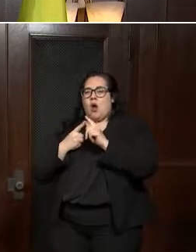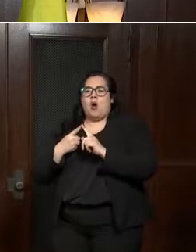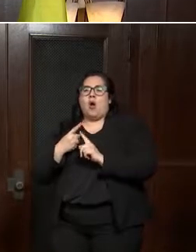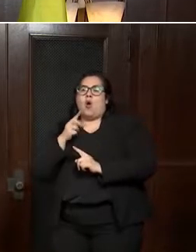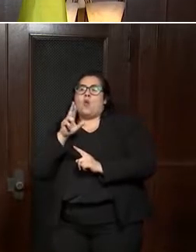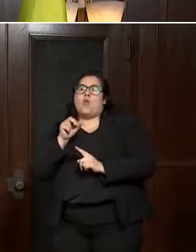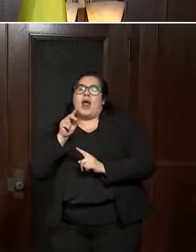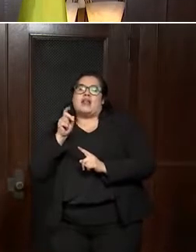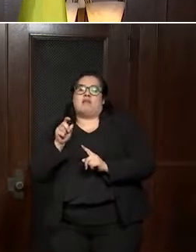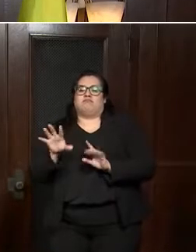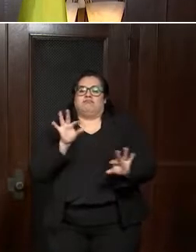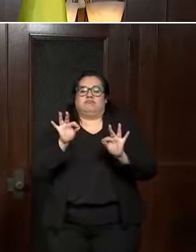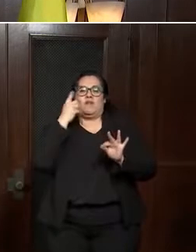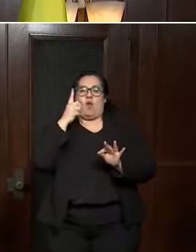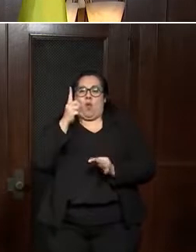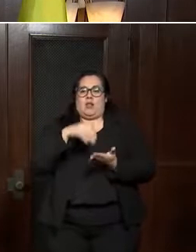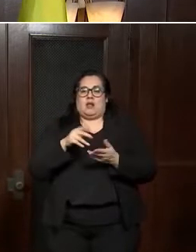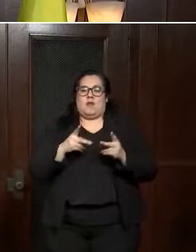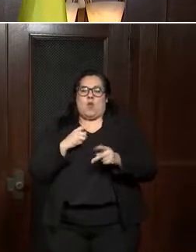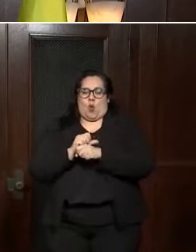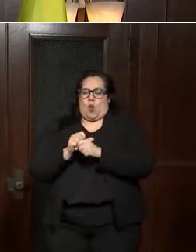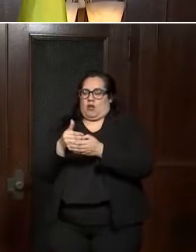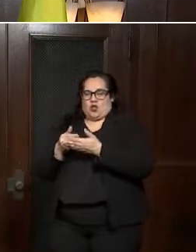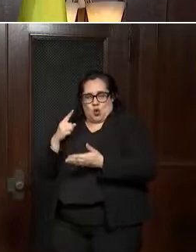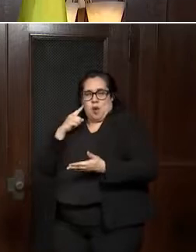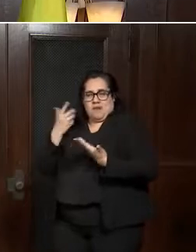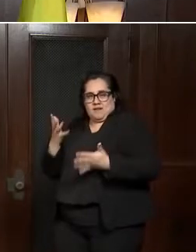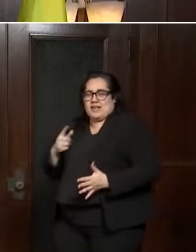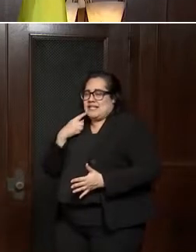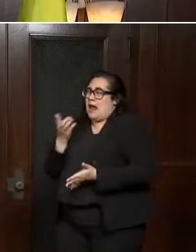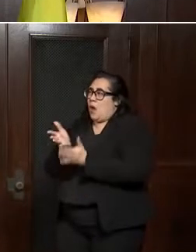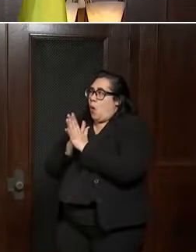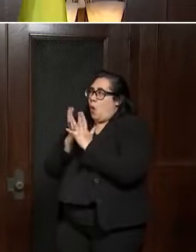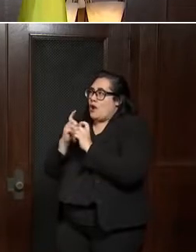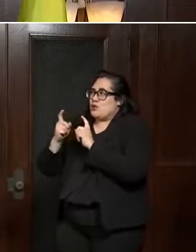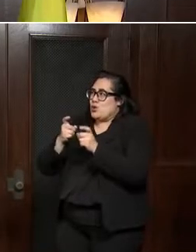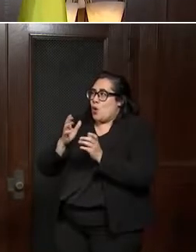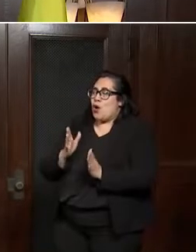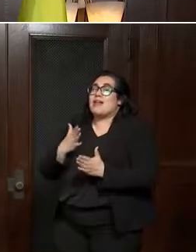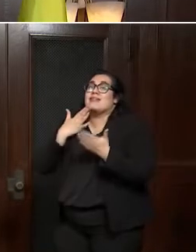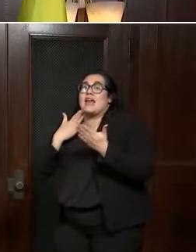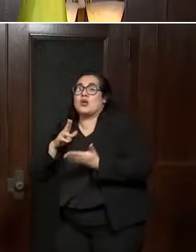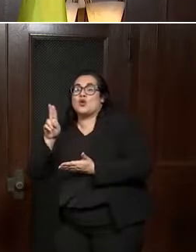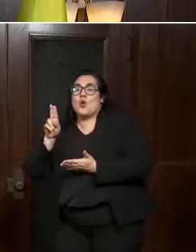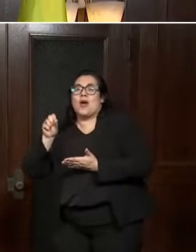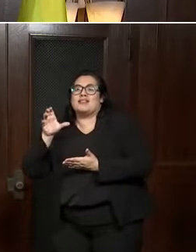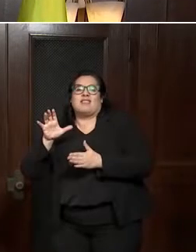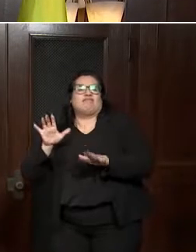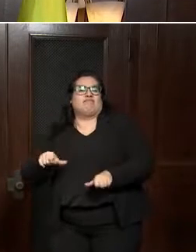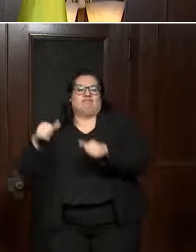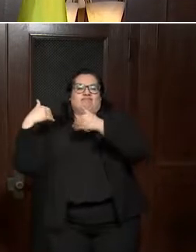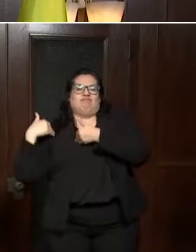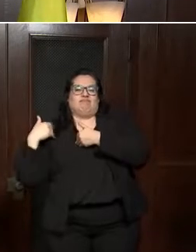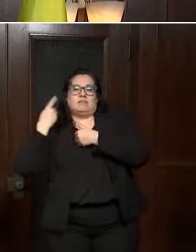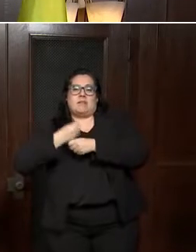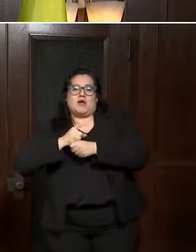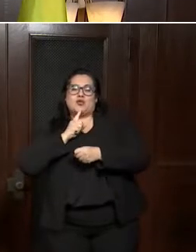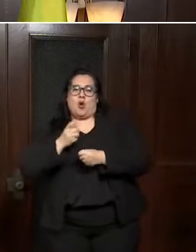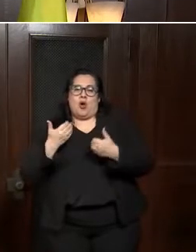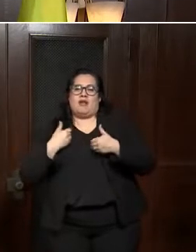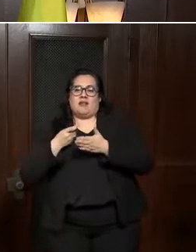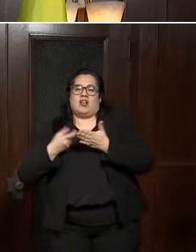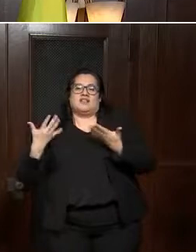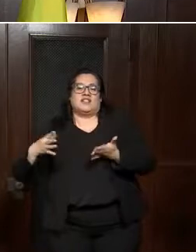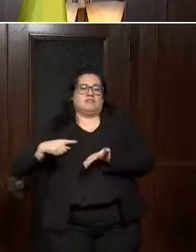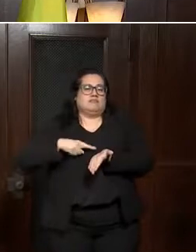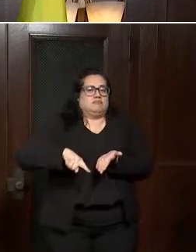testing of 1,000 folks. We've worked closely. You heard me appeal for a donor, and thank you to USC for stepping up to make sure that the costs are